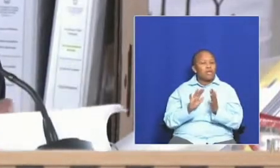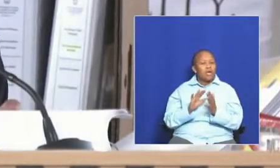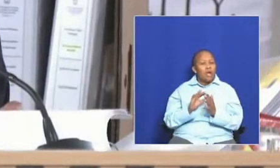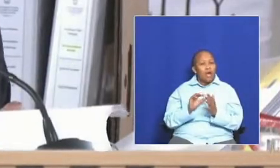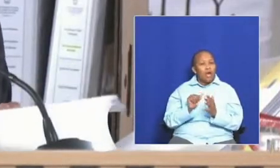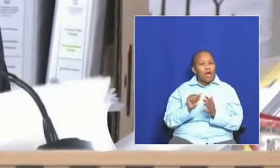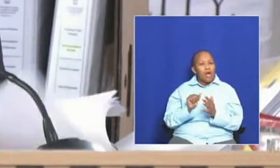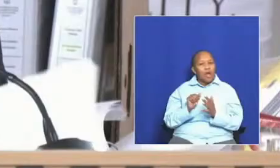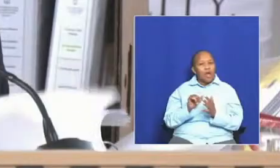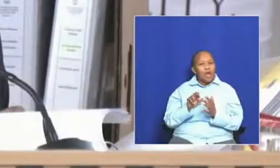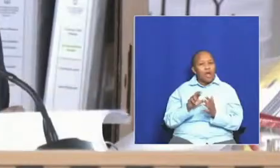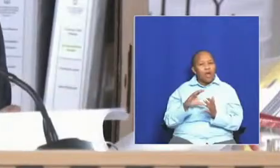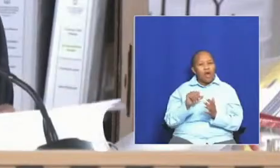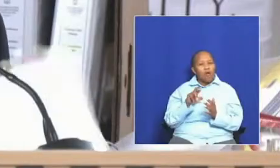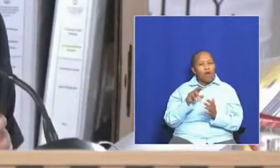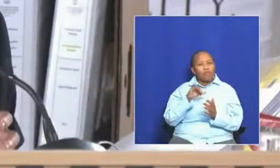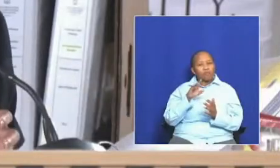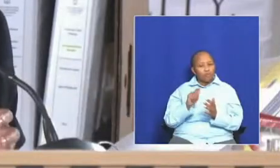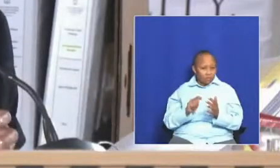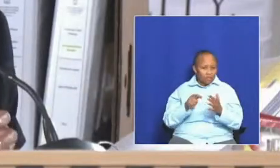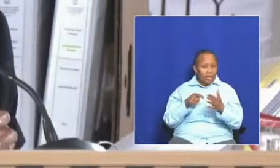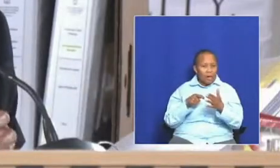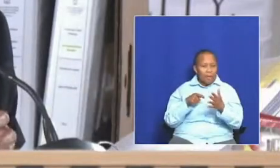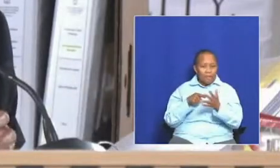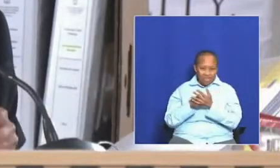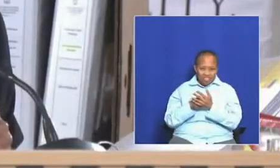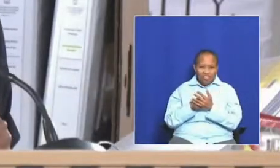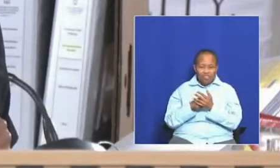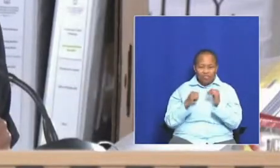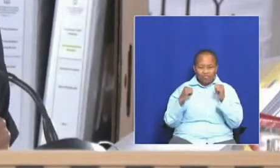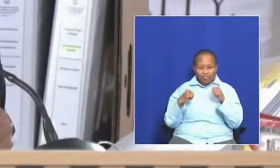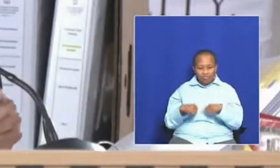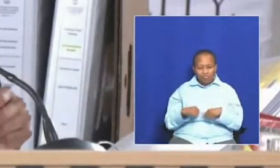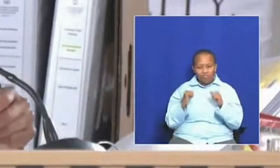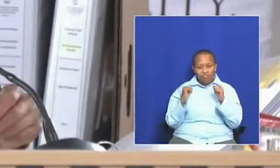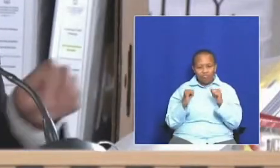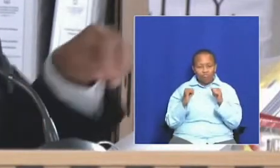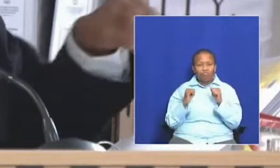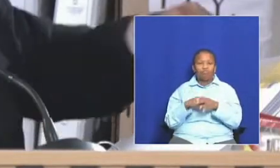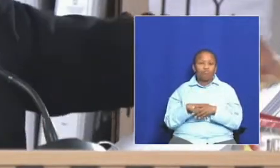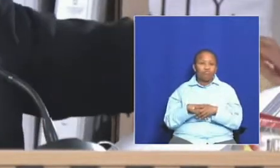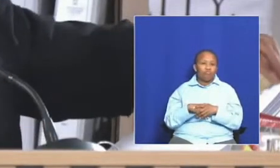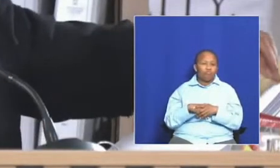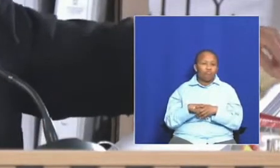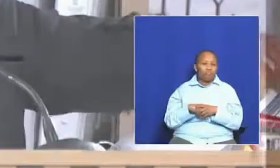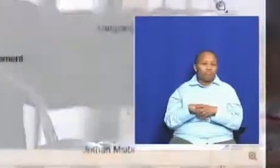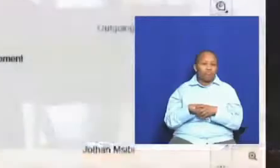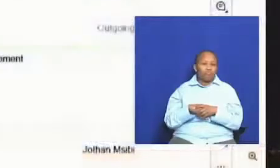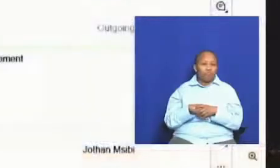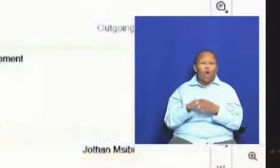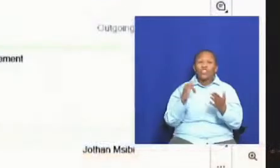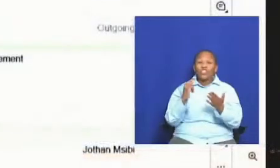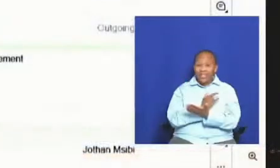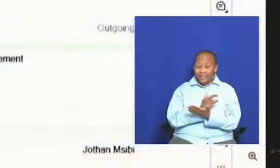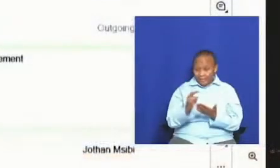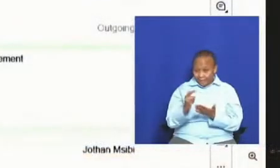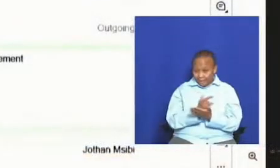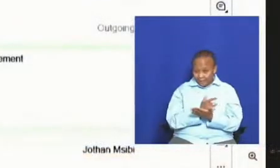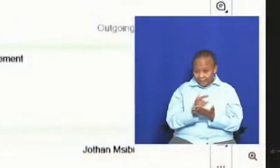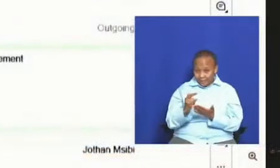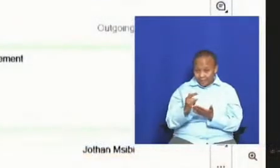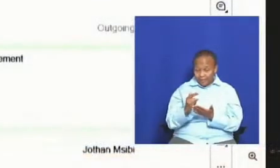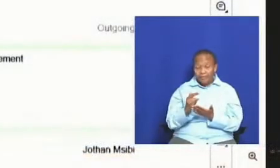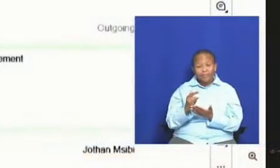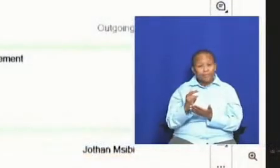127, that is the printed. So did you identify whose chats these are? Yeah, I thought I did, Chair, but for the record,